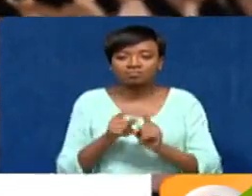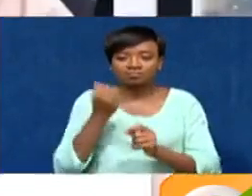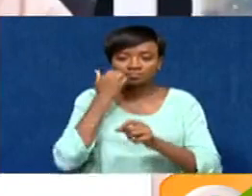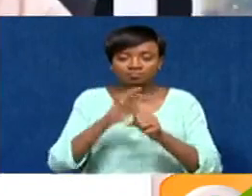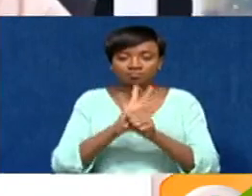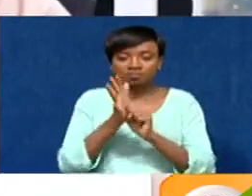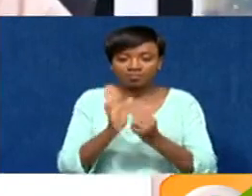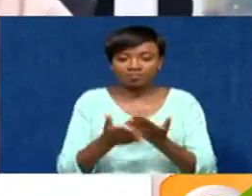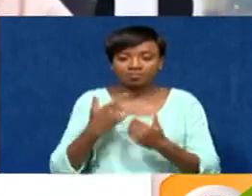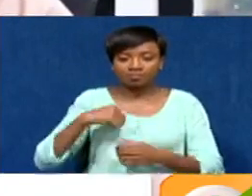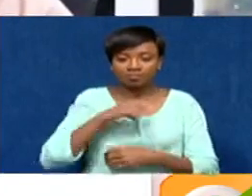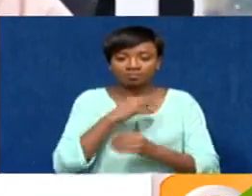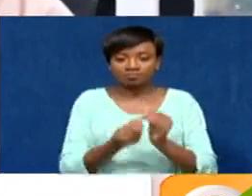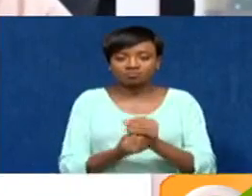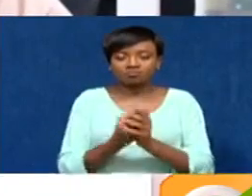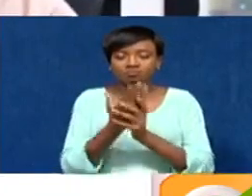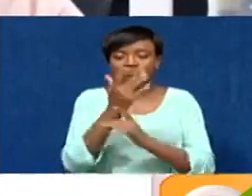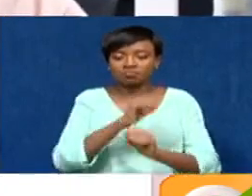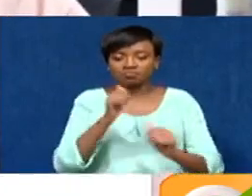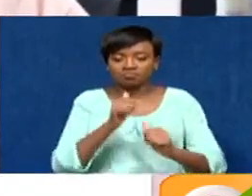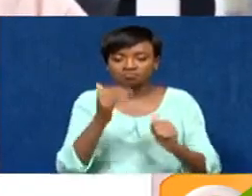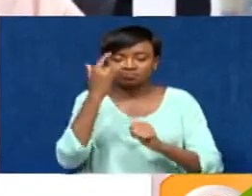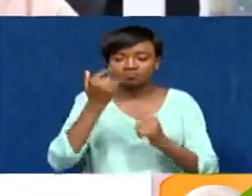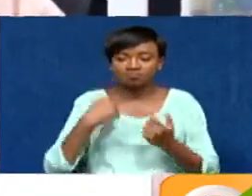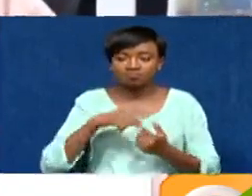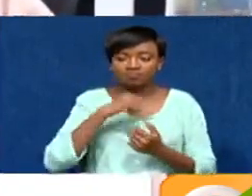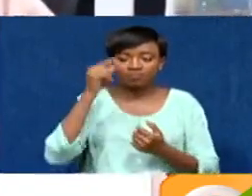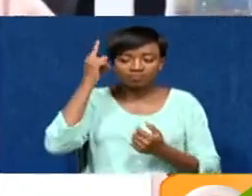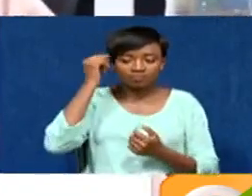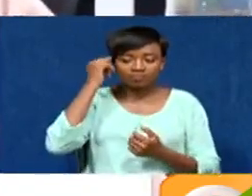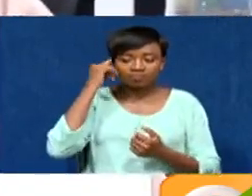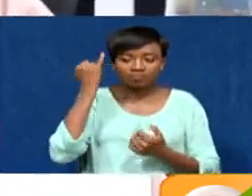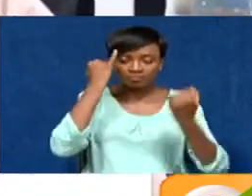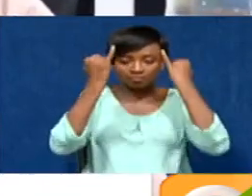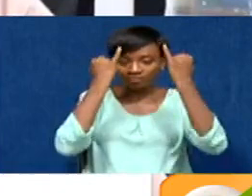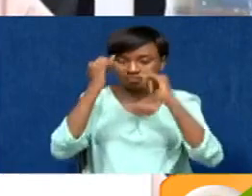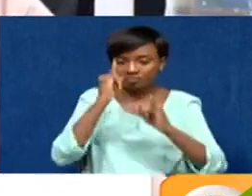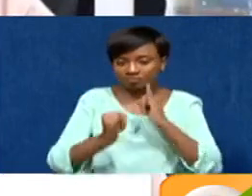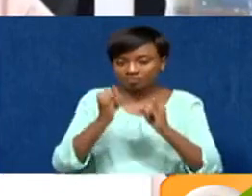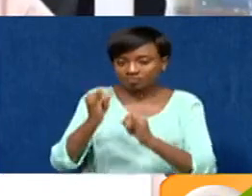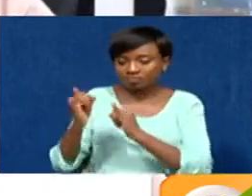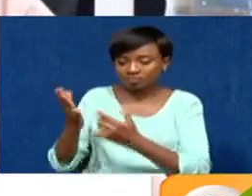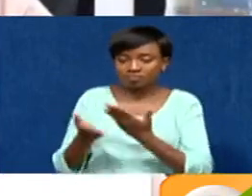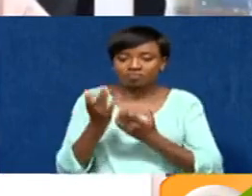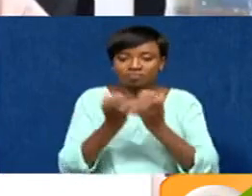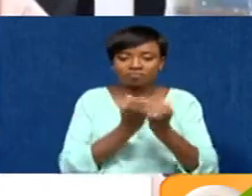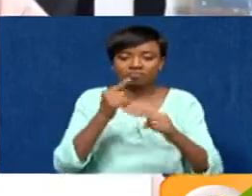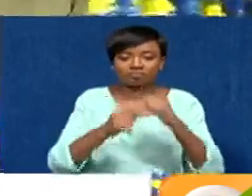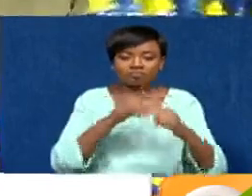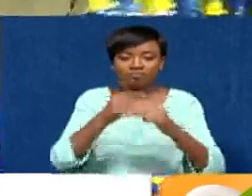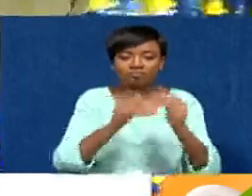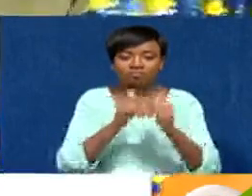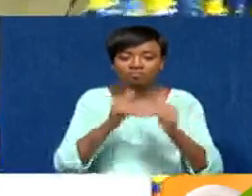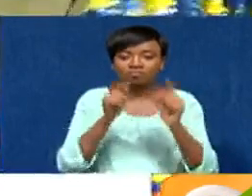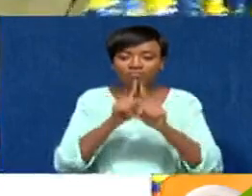growth because we had to think of, you know, new ideas so that we stay in business. So we started working